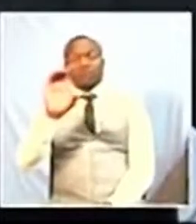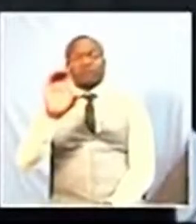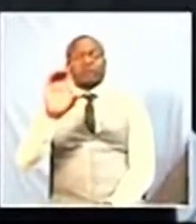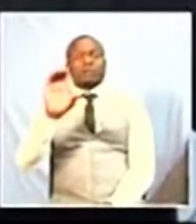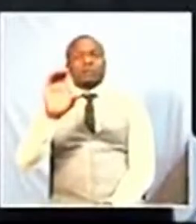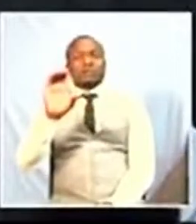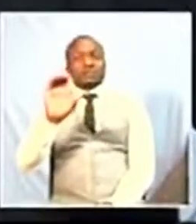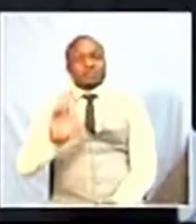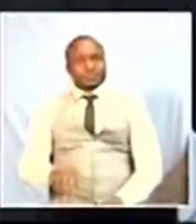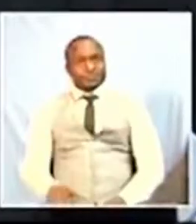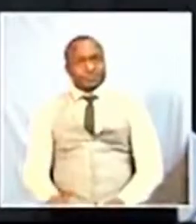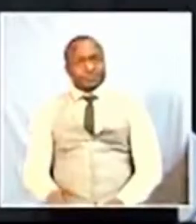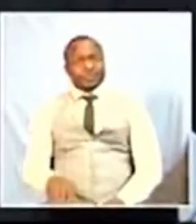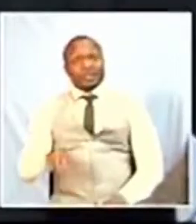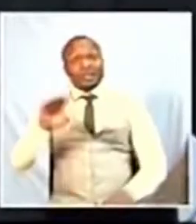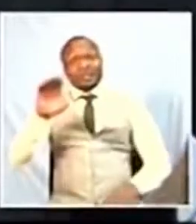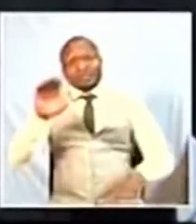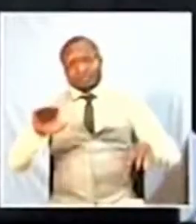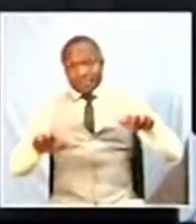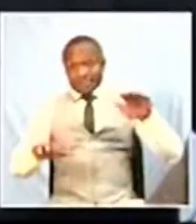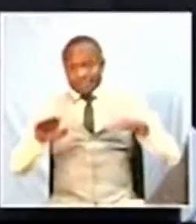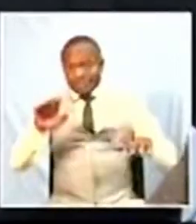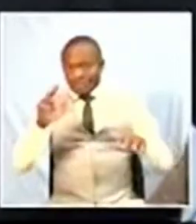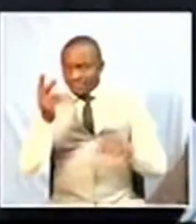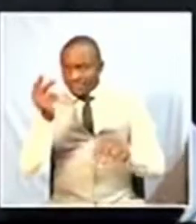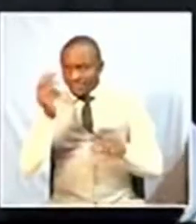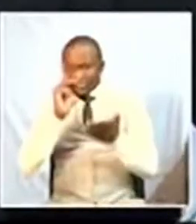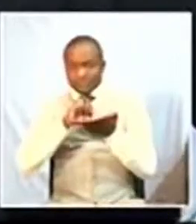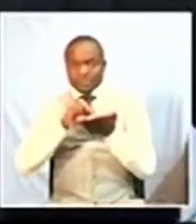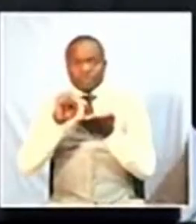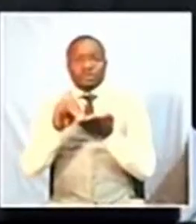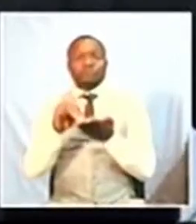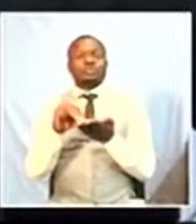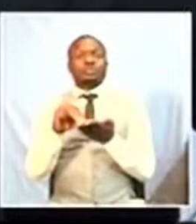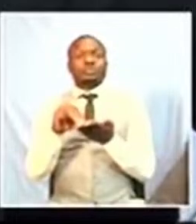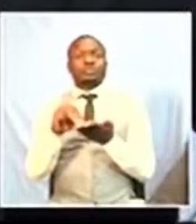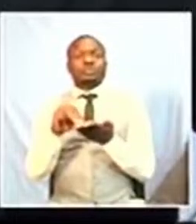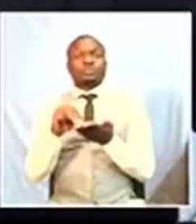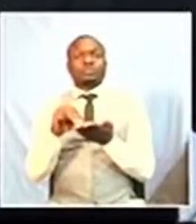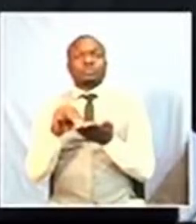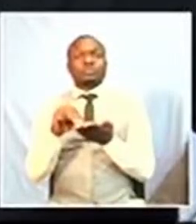1,178,670. So the balance of 13 million